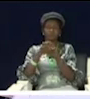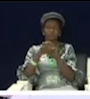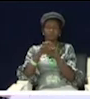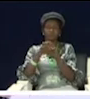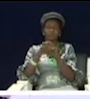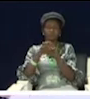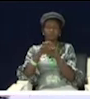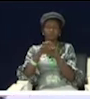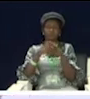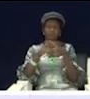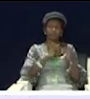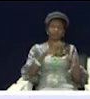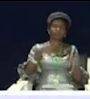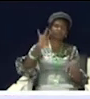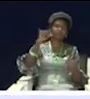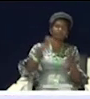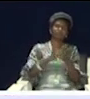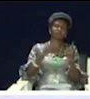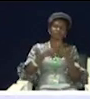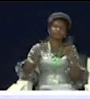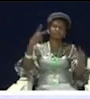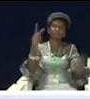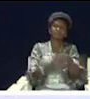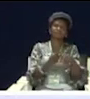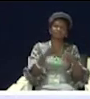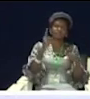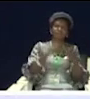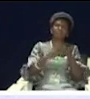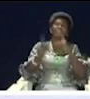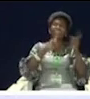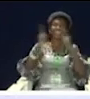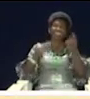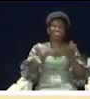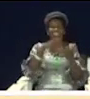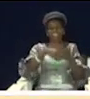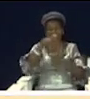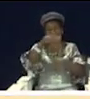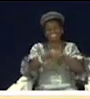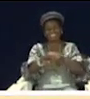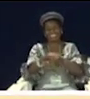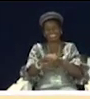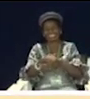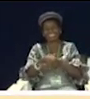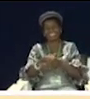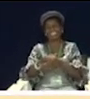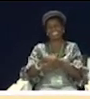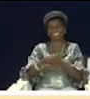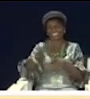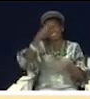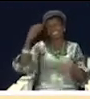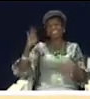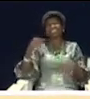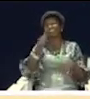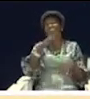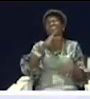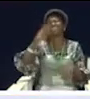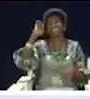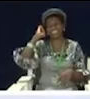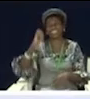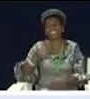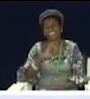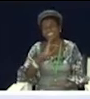I find it a bit difficult to comment tonight because of who he is.